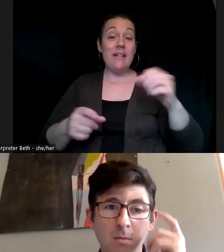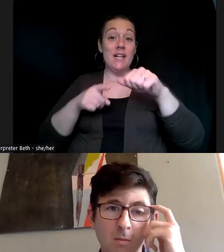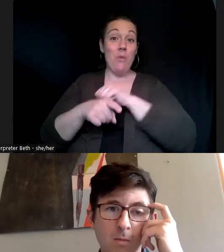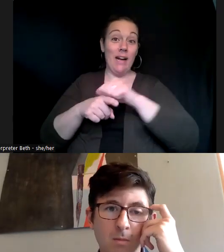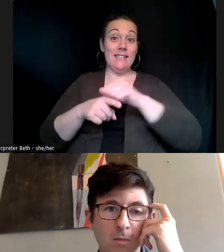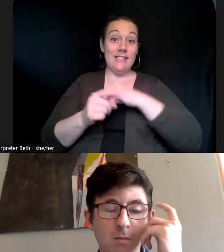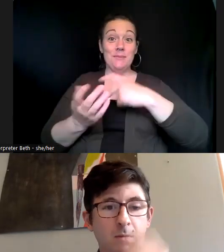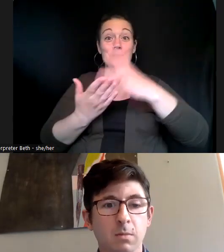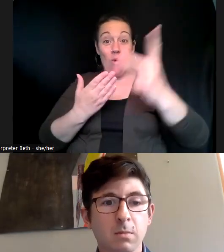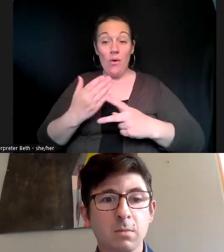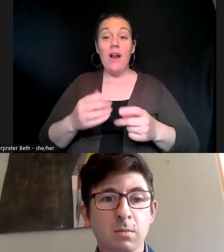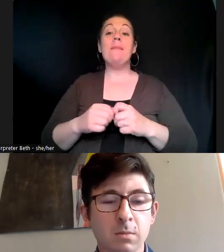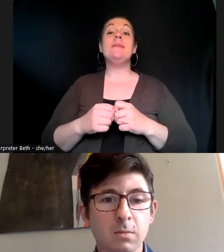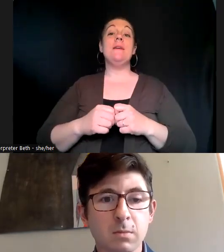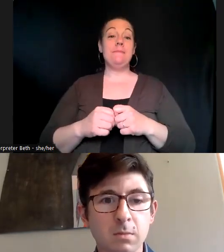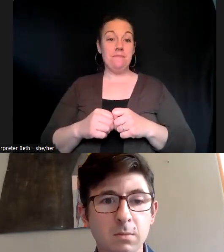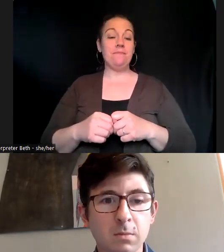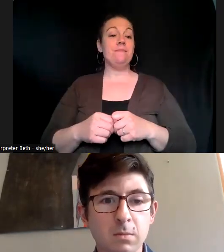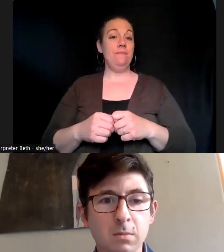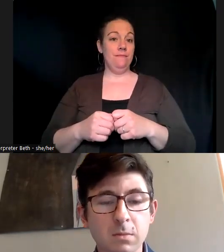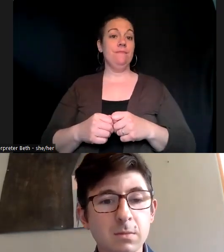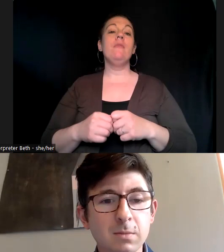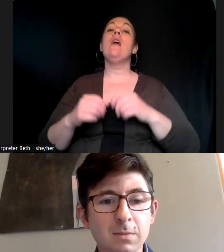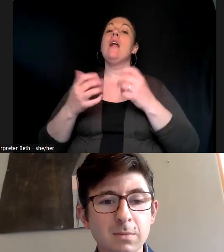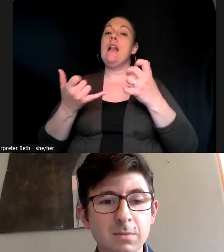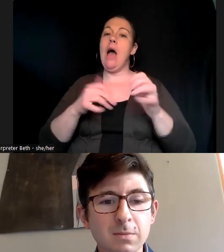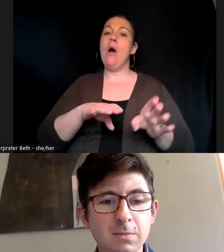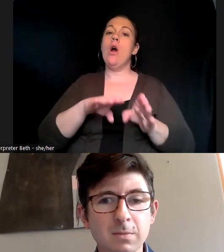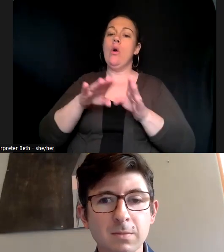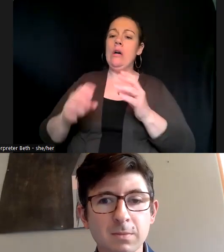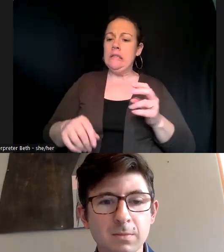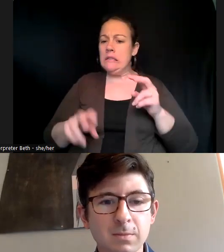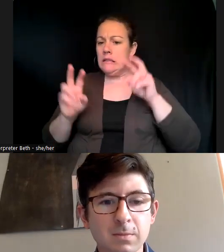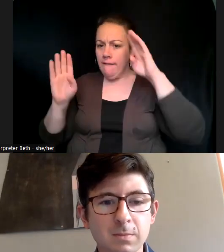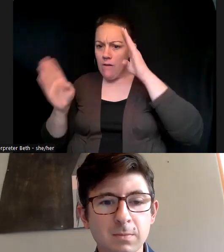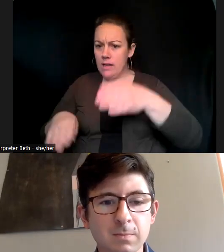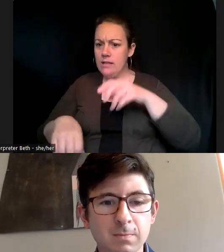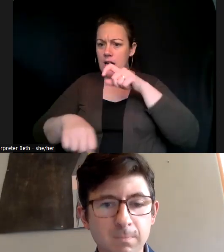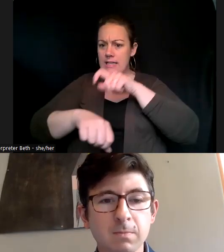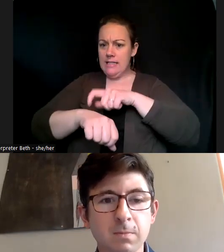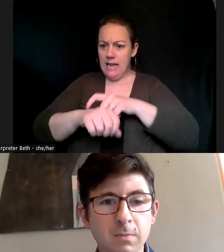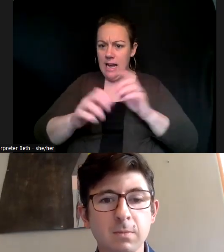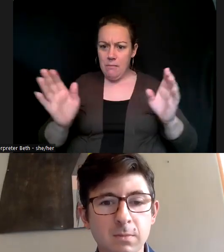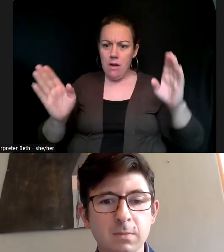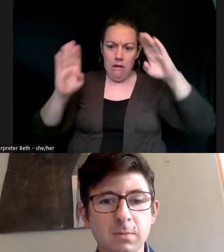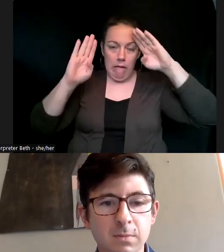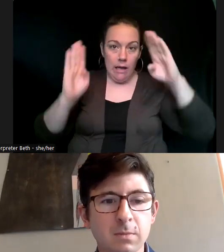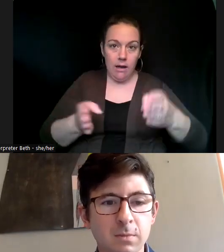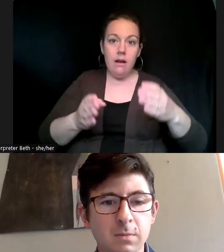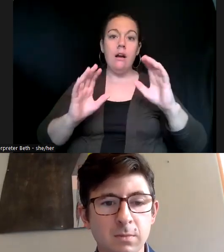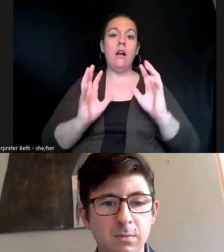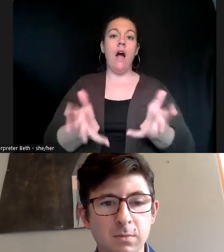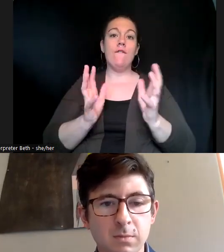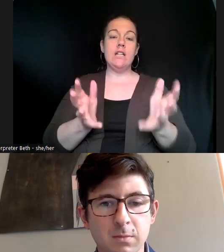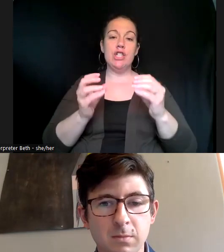about how the work is doing. However, I want to take a little bit of time to kind of even narrow down the conversation more